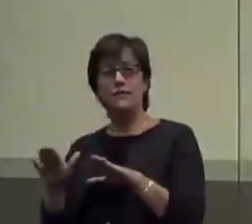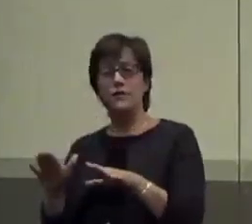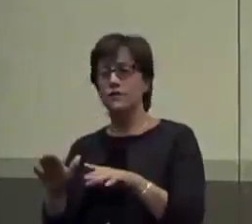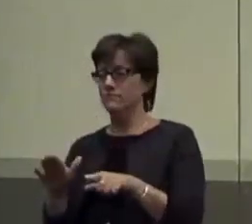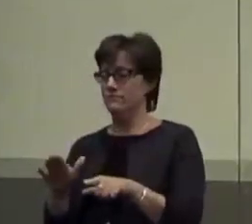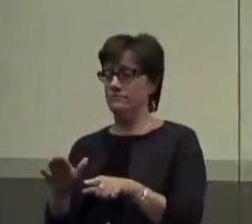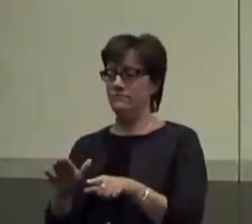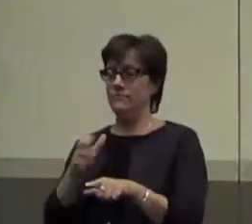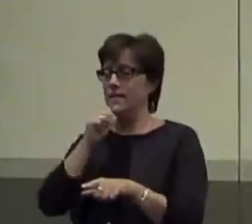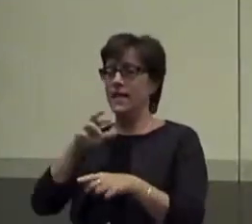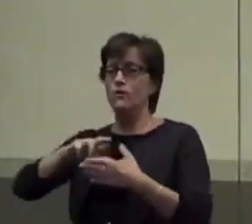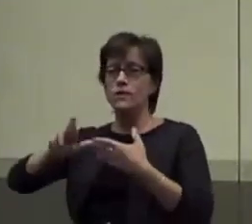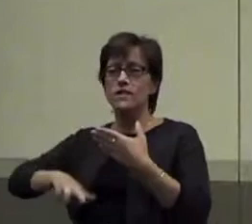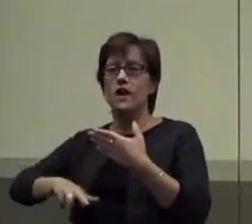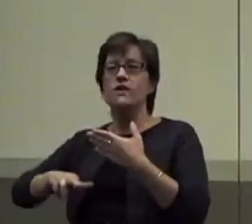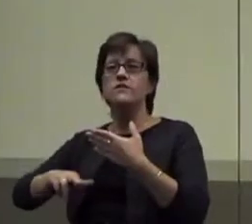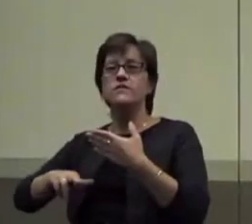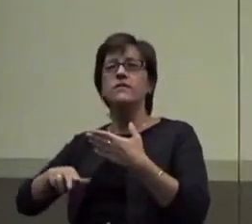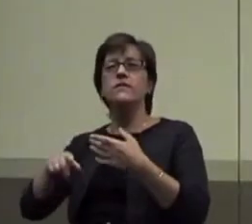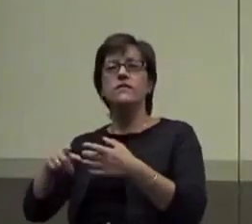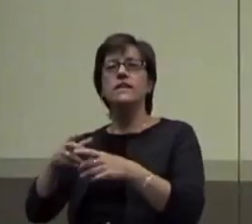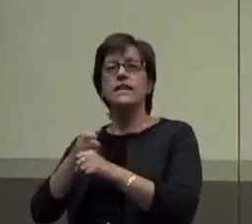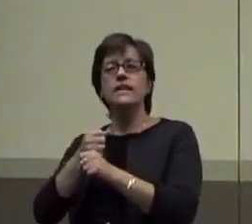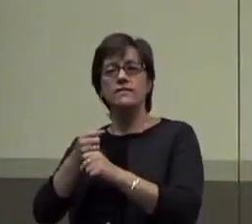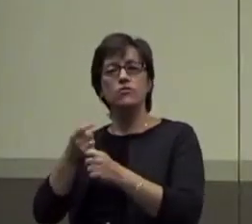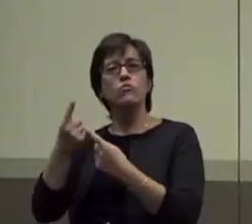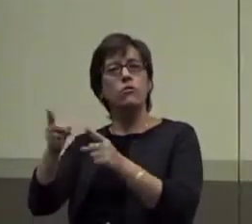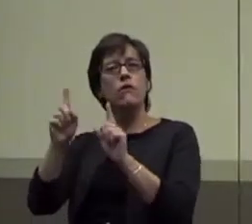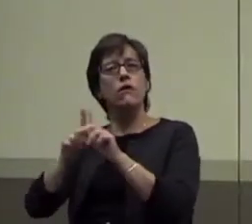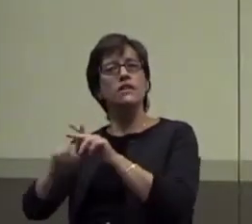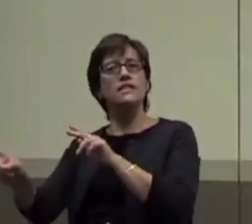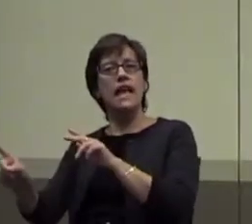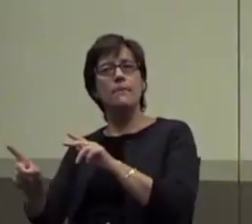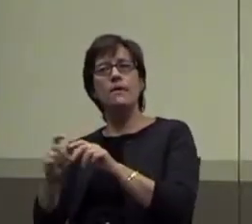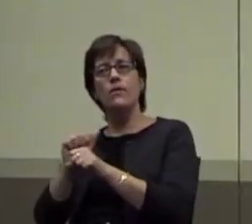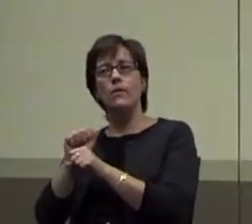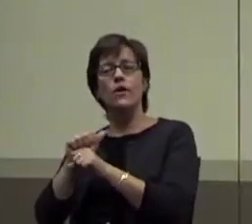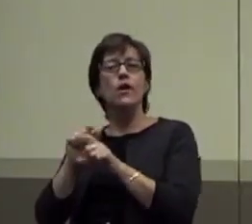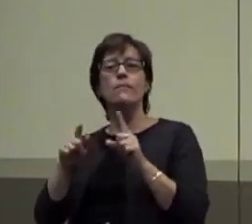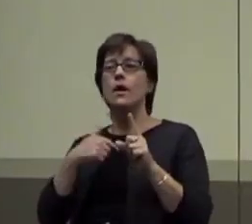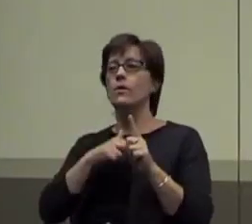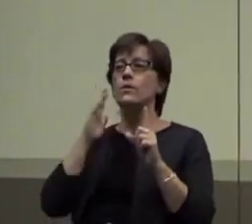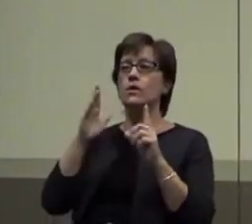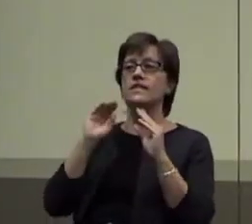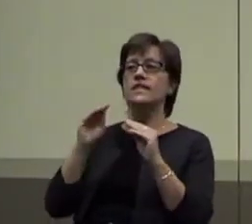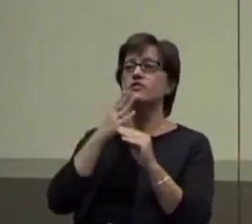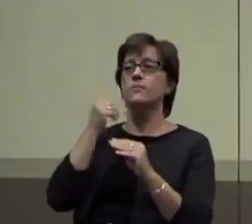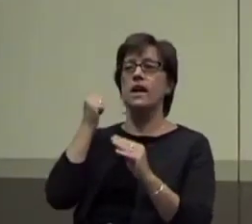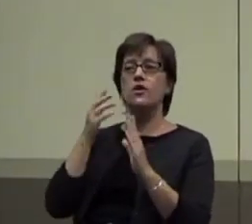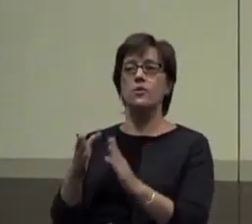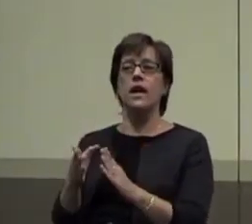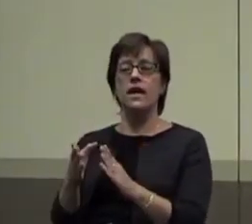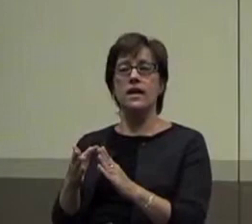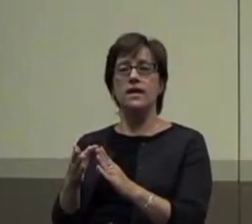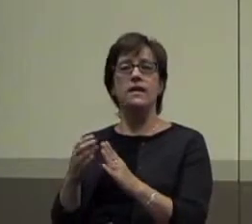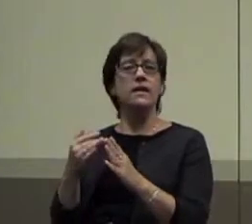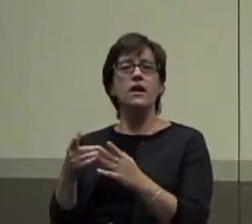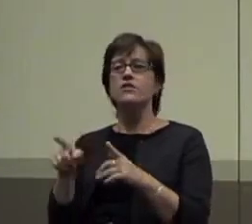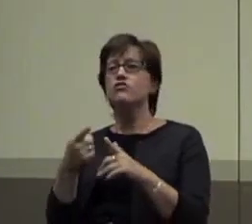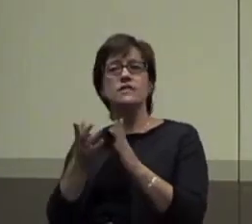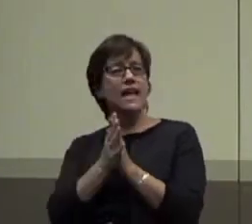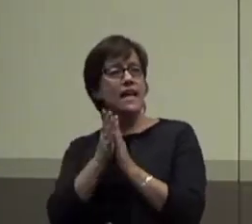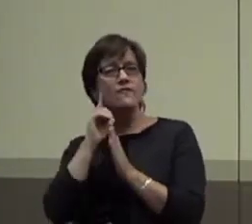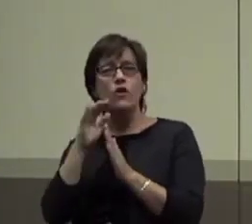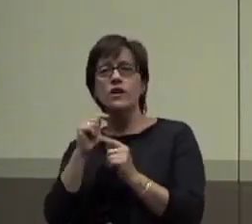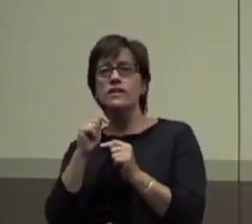not resulting in getting him to escape, but because we're going to teach him a better way. Now you just ask for it and you get